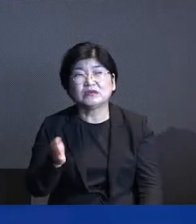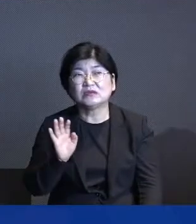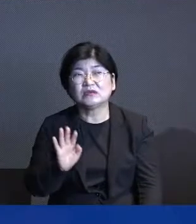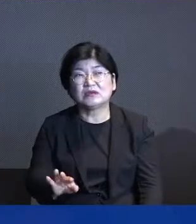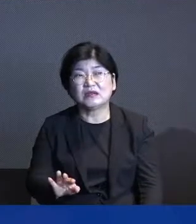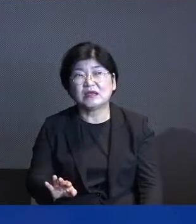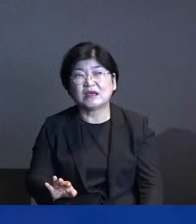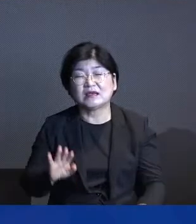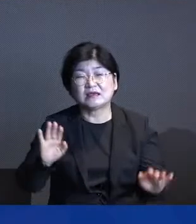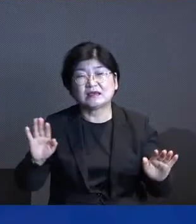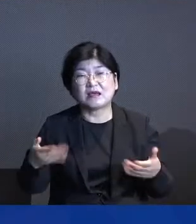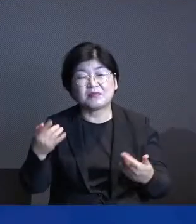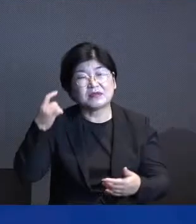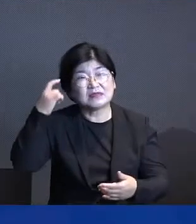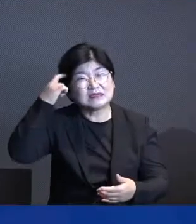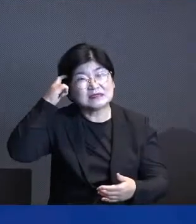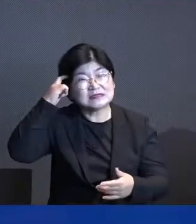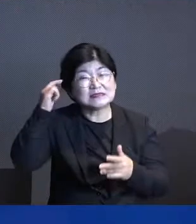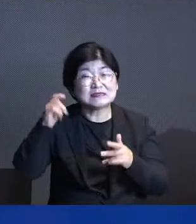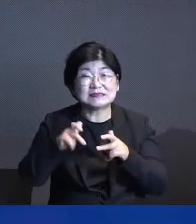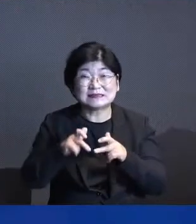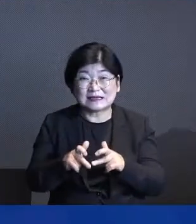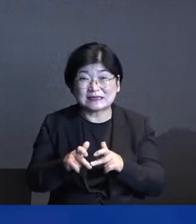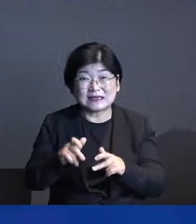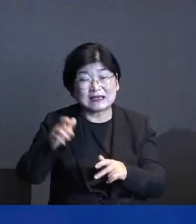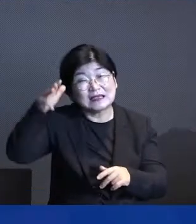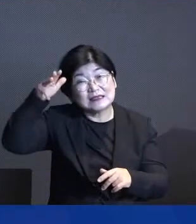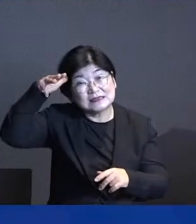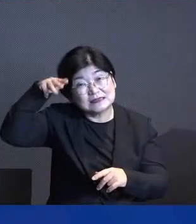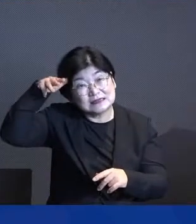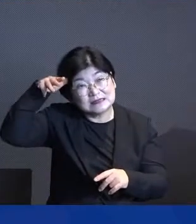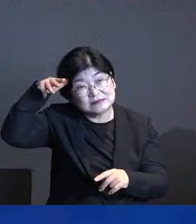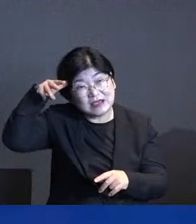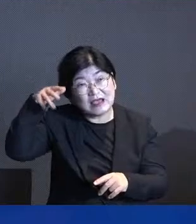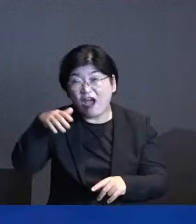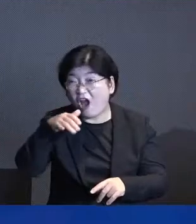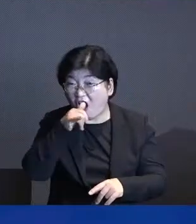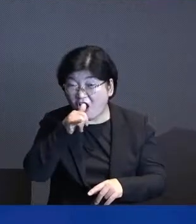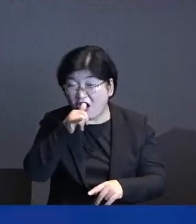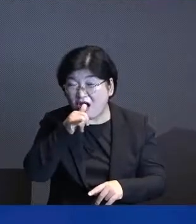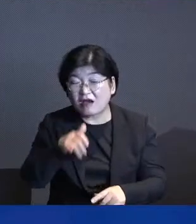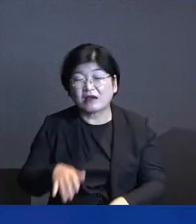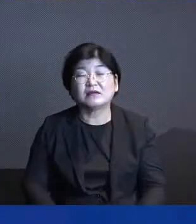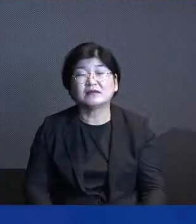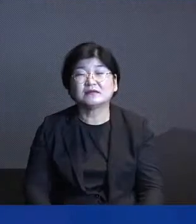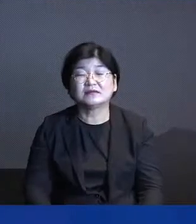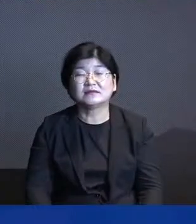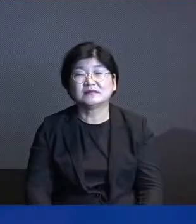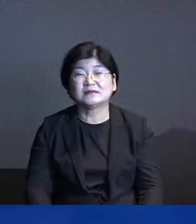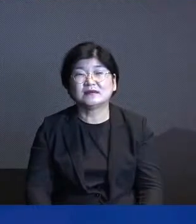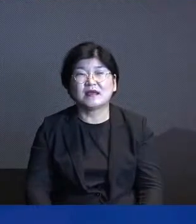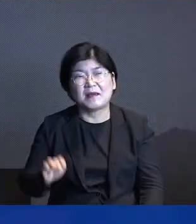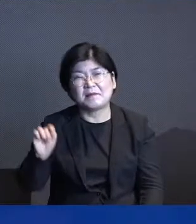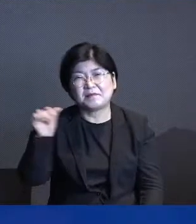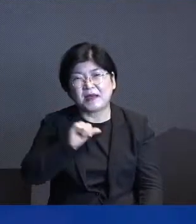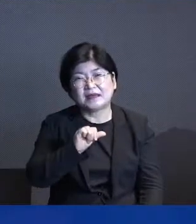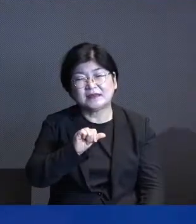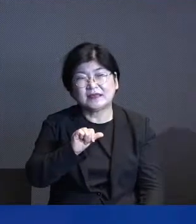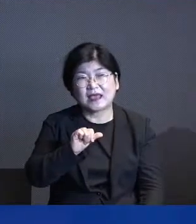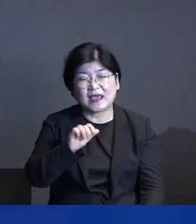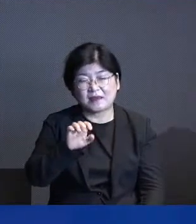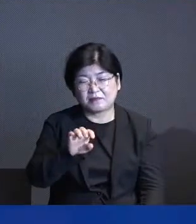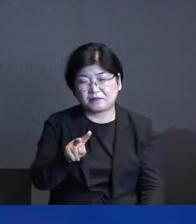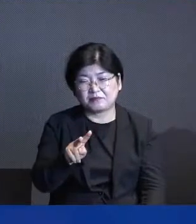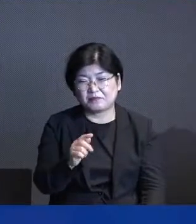the memory-related things are happening, it decreases fast. So we now know